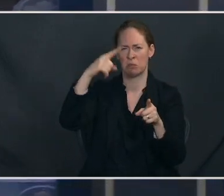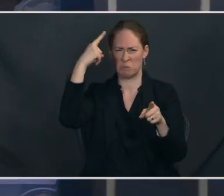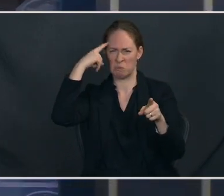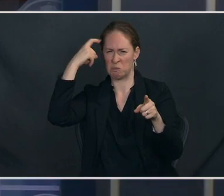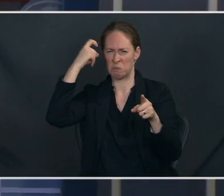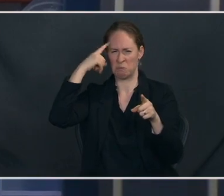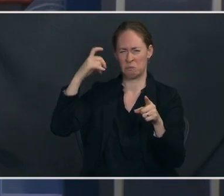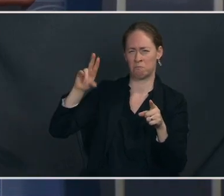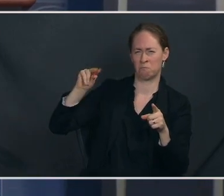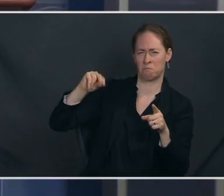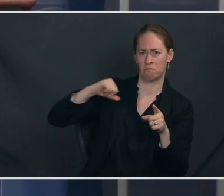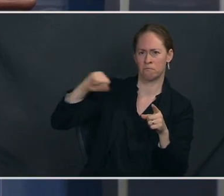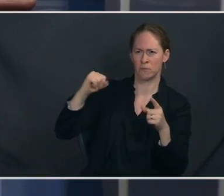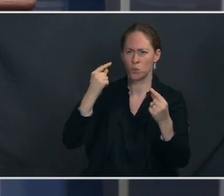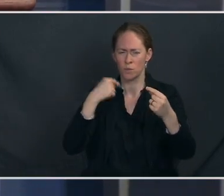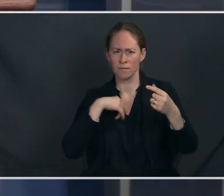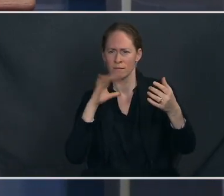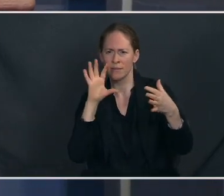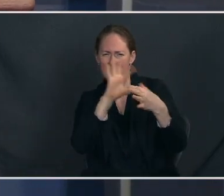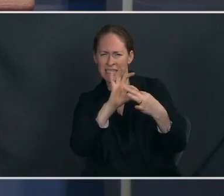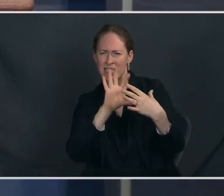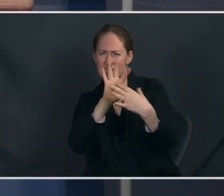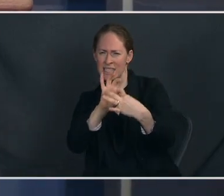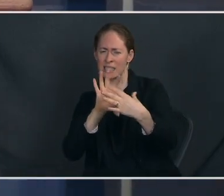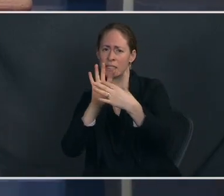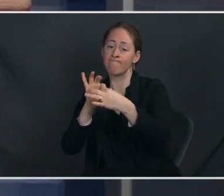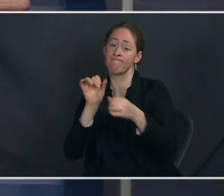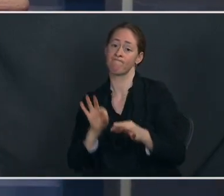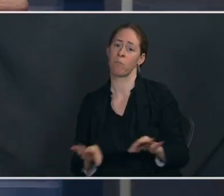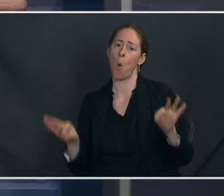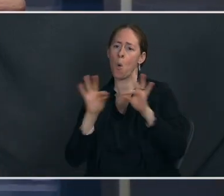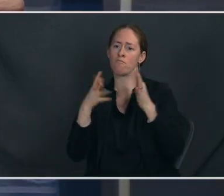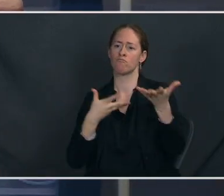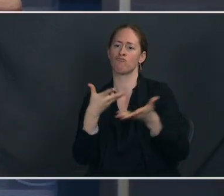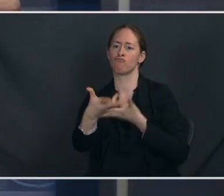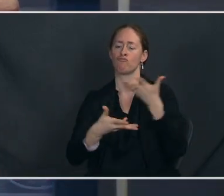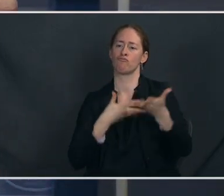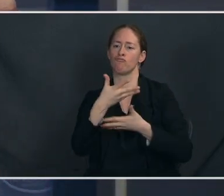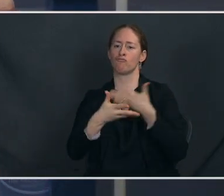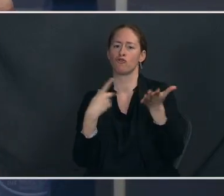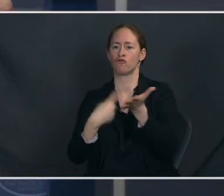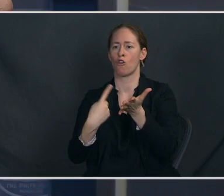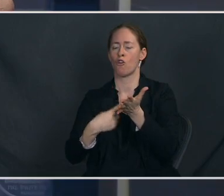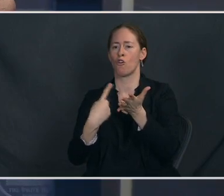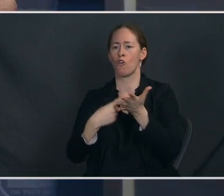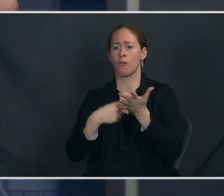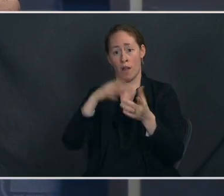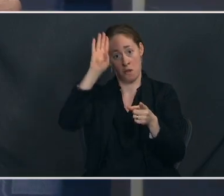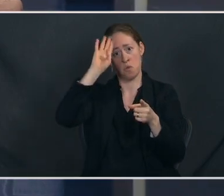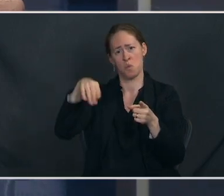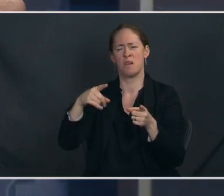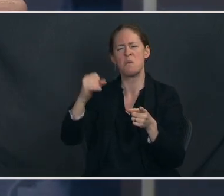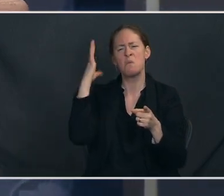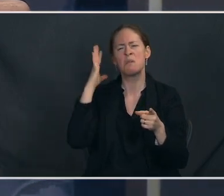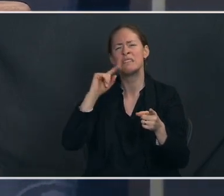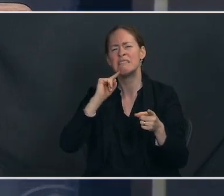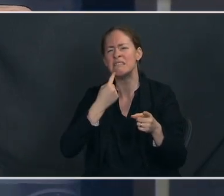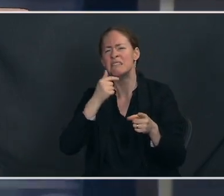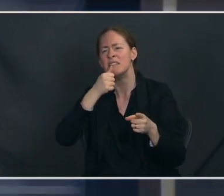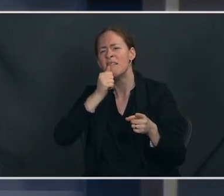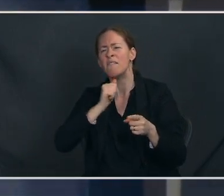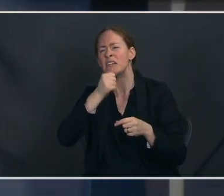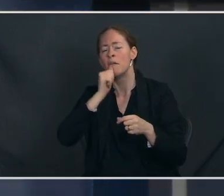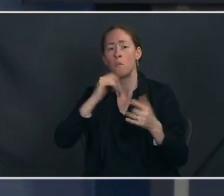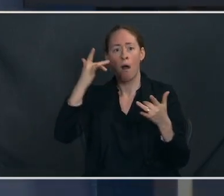important because as communities of color are suffering disproportionately, may have less access to information about